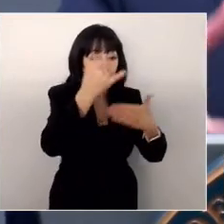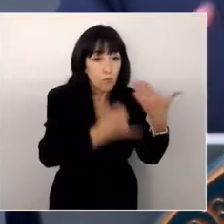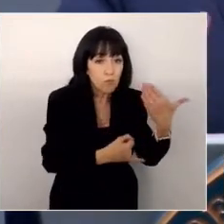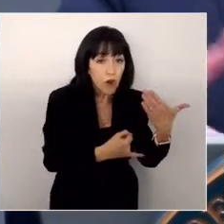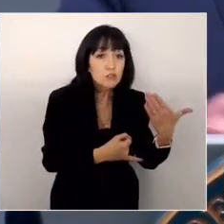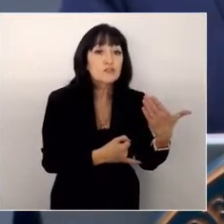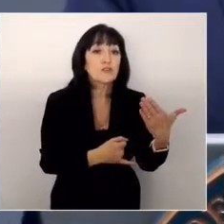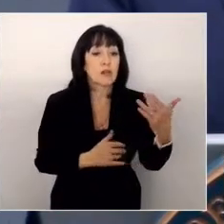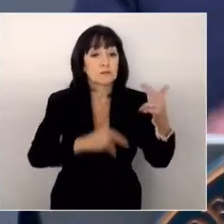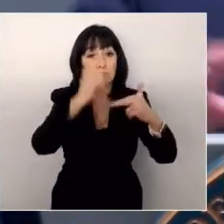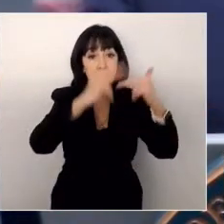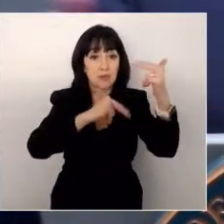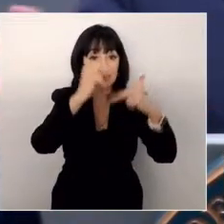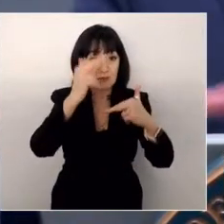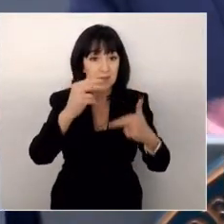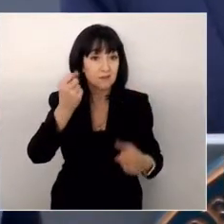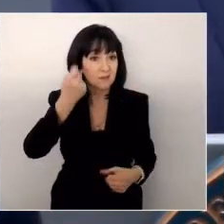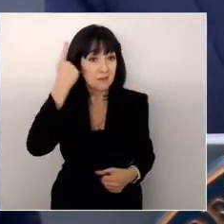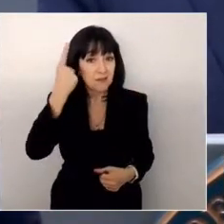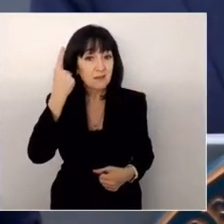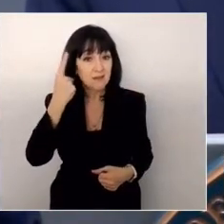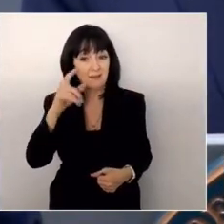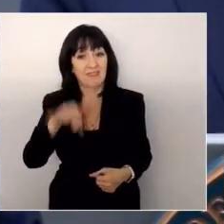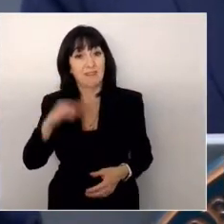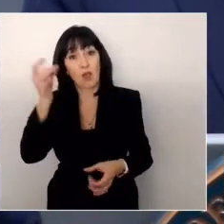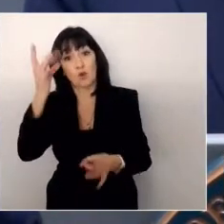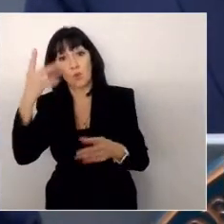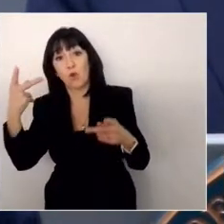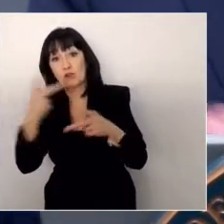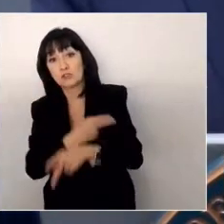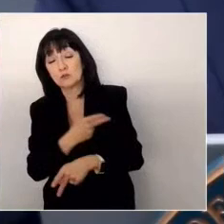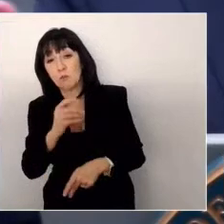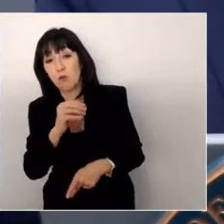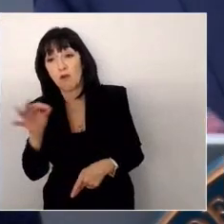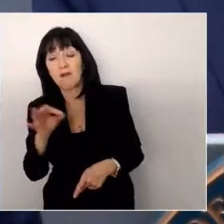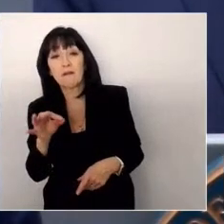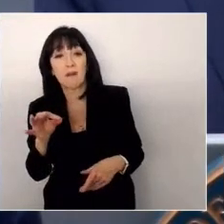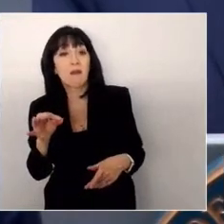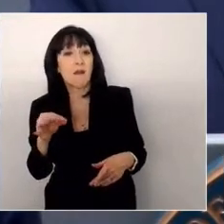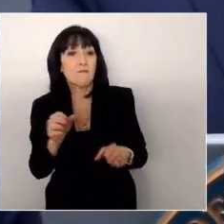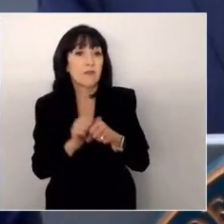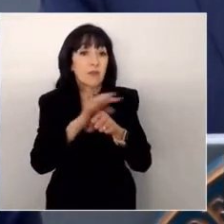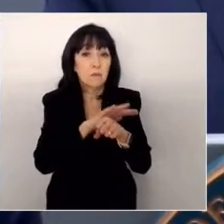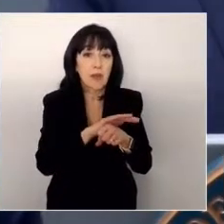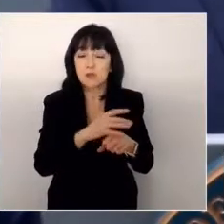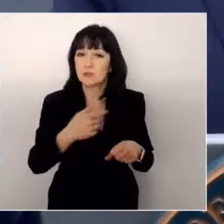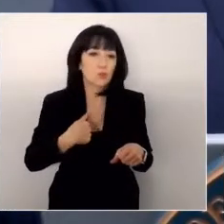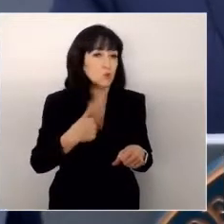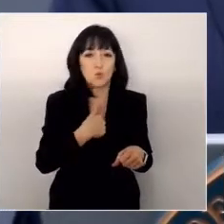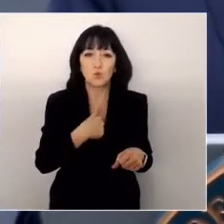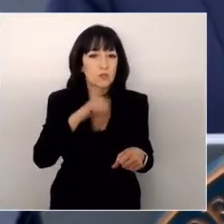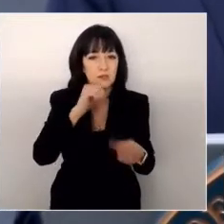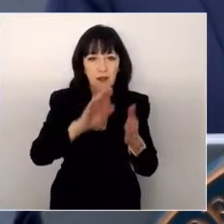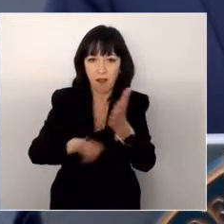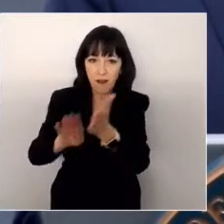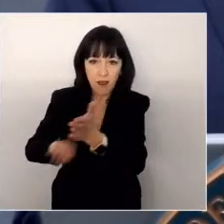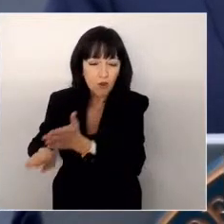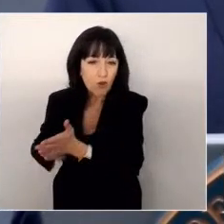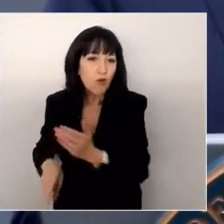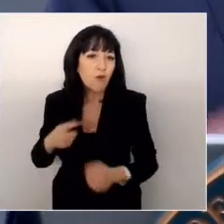through the worst of the pandemic better than most states, without painful budget cuts, without tax increases, without layoffs of state